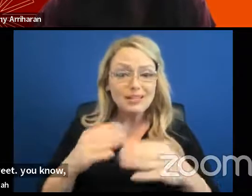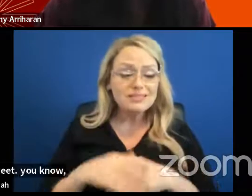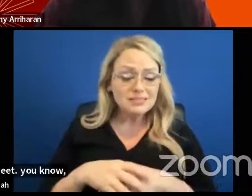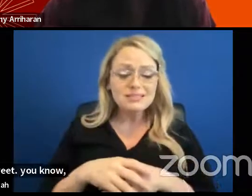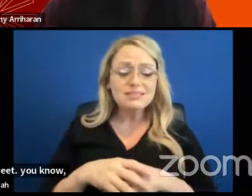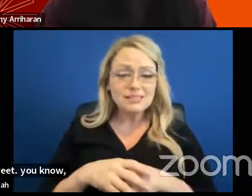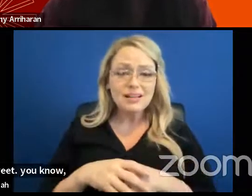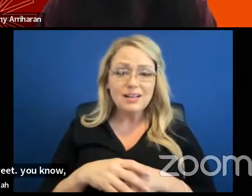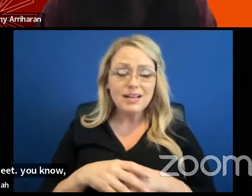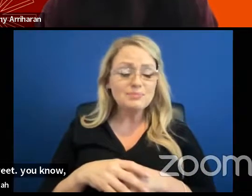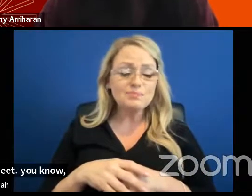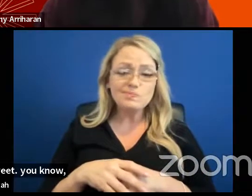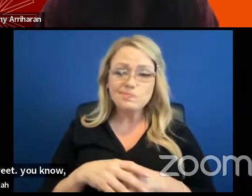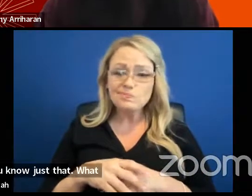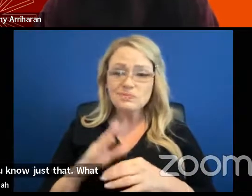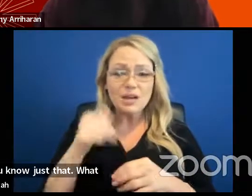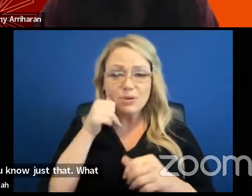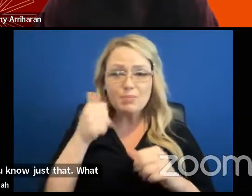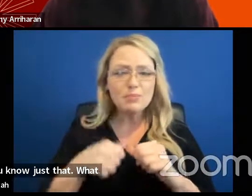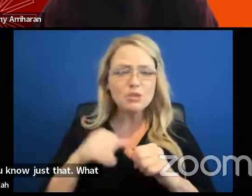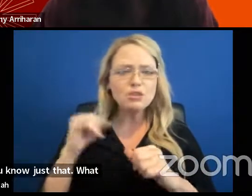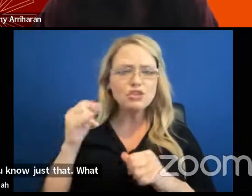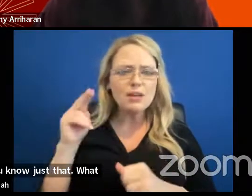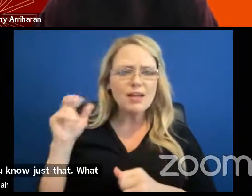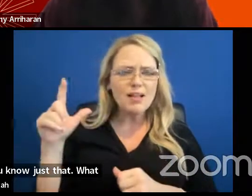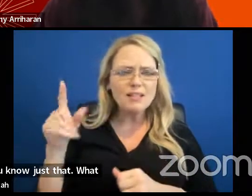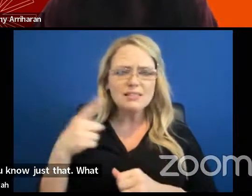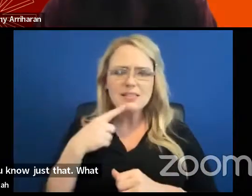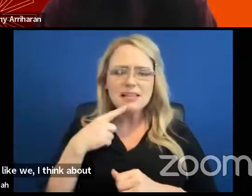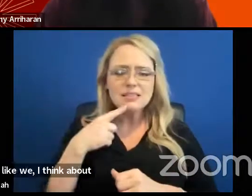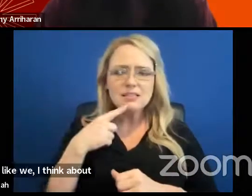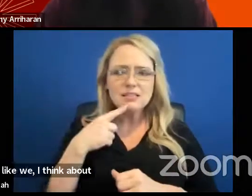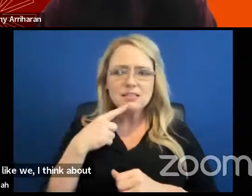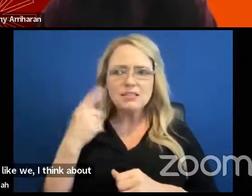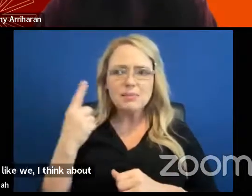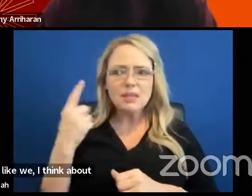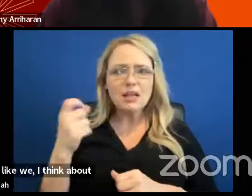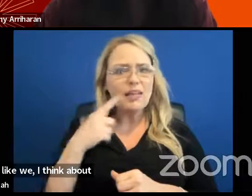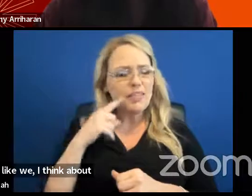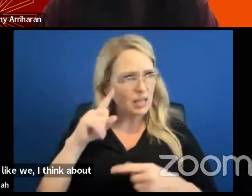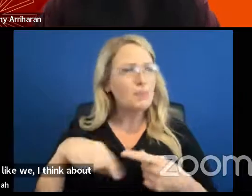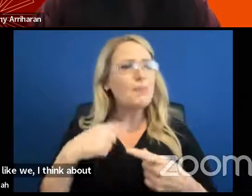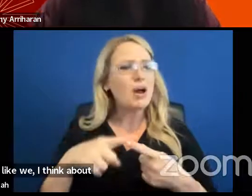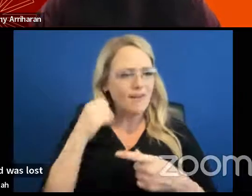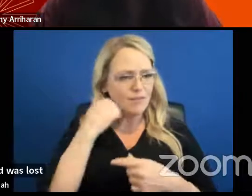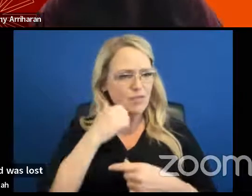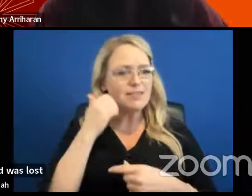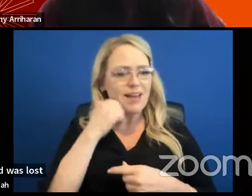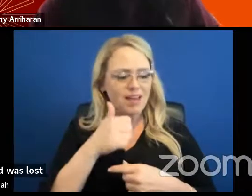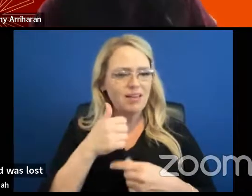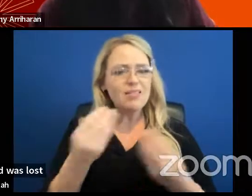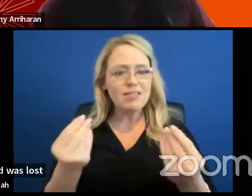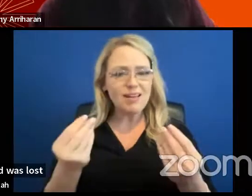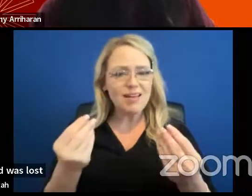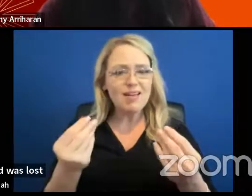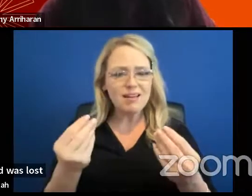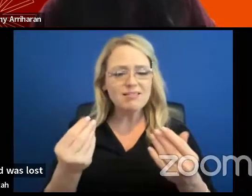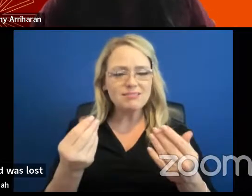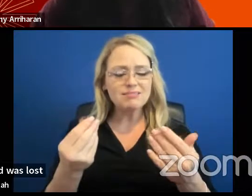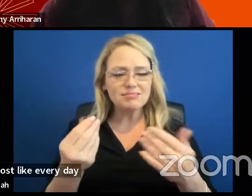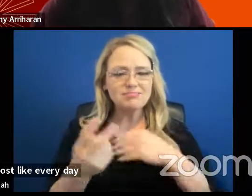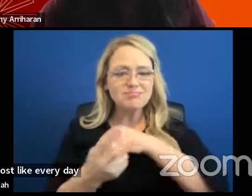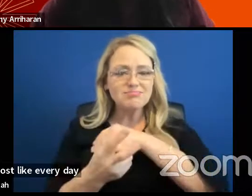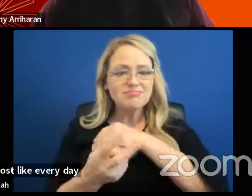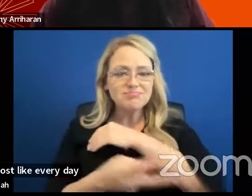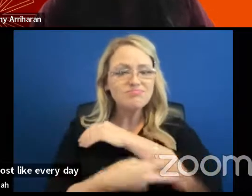what I remember Janella saying, like, I think about it every day that land was lost. Like, every day I think about the loss of land, and just think, like,